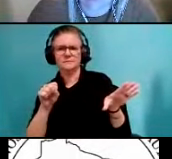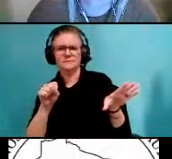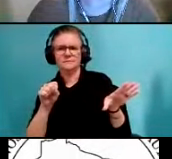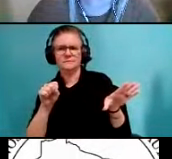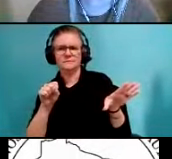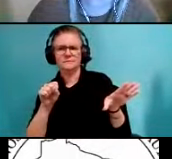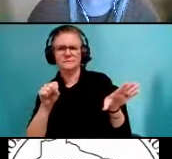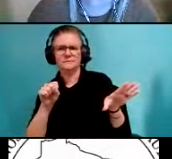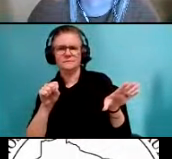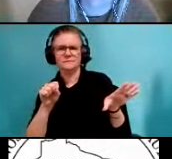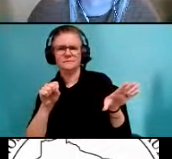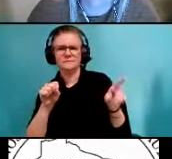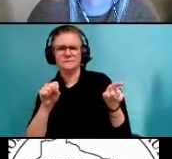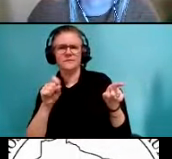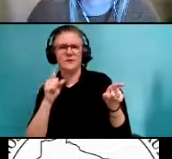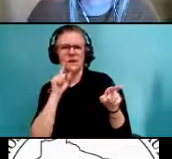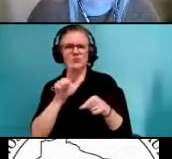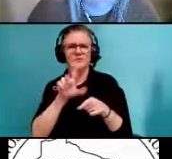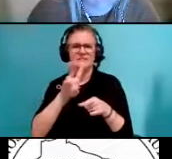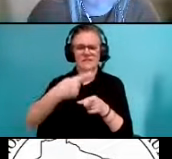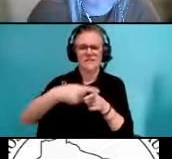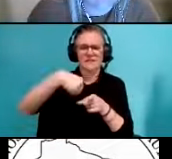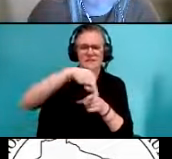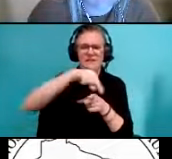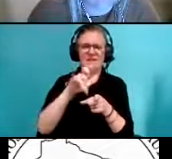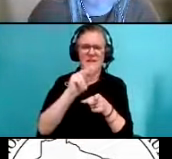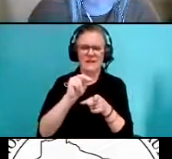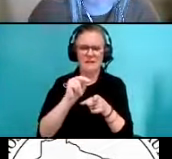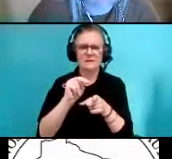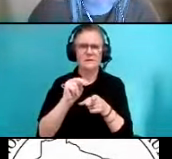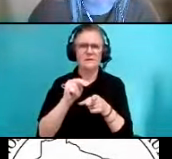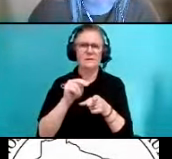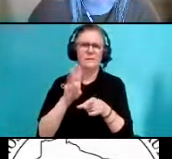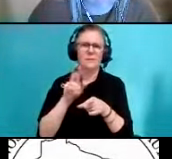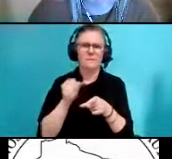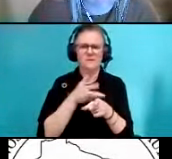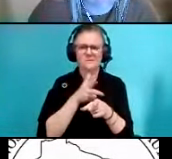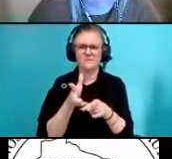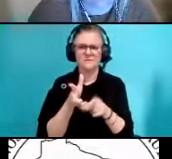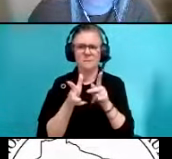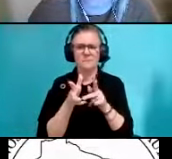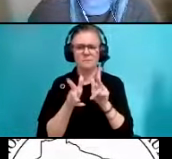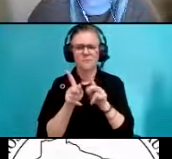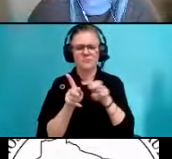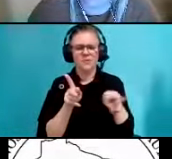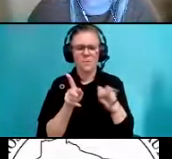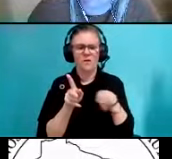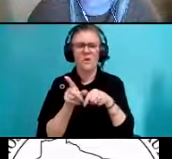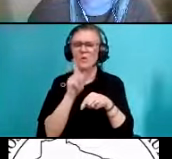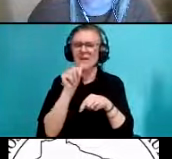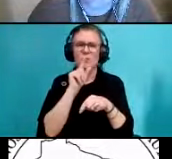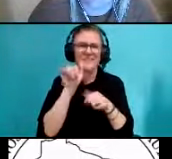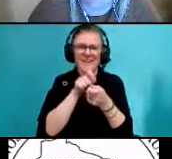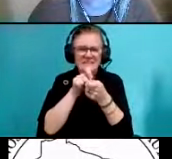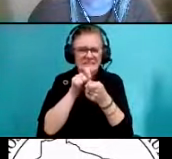27th and Layton and where the bus might drop people off. And, we haven't necessarily gotten down to that